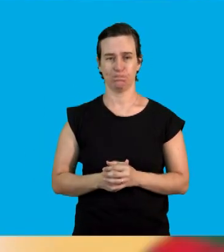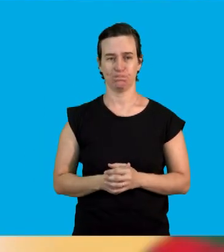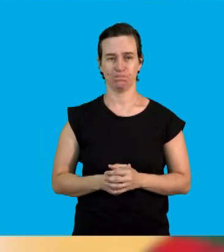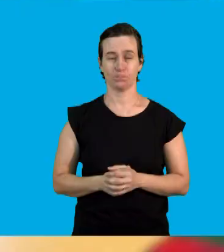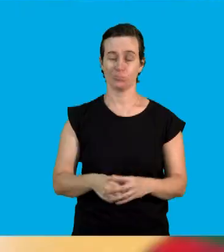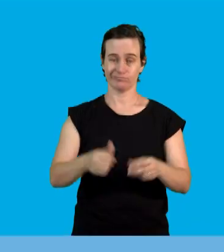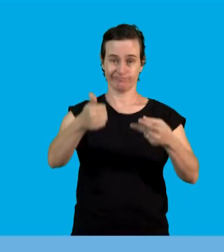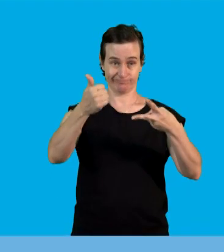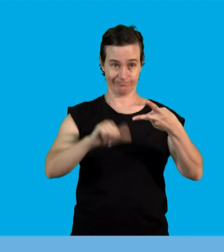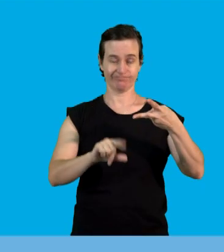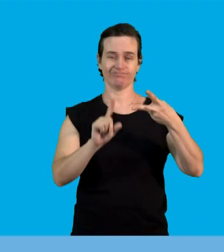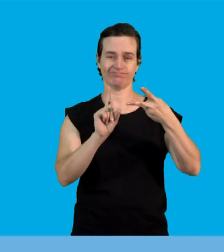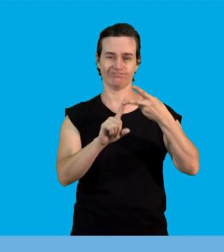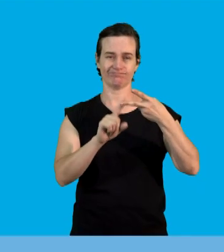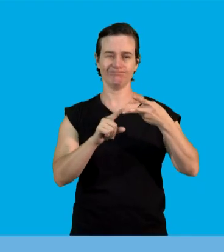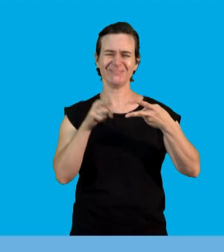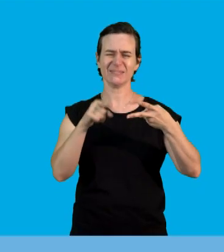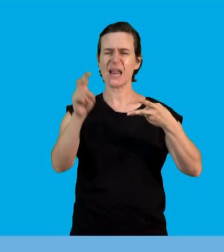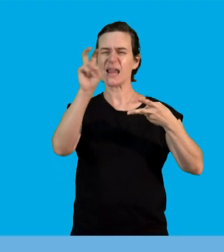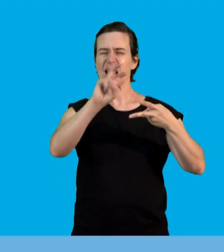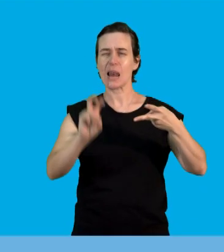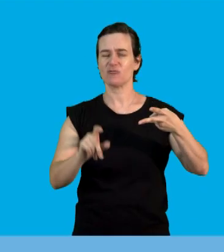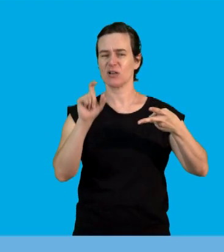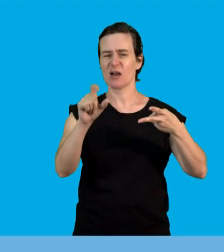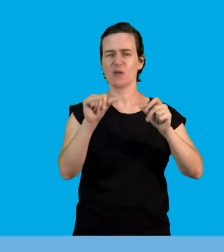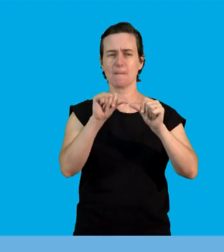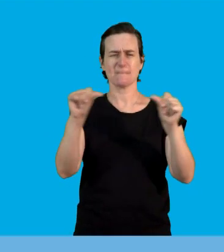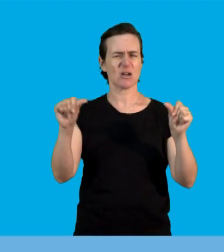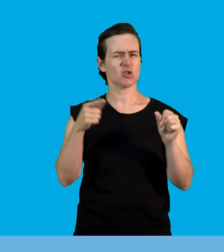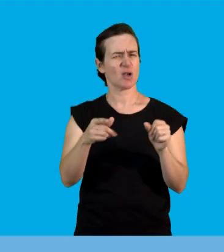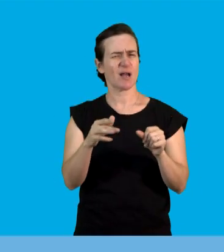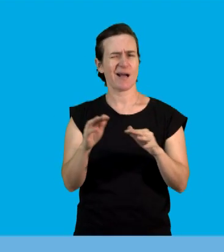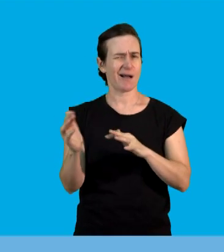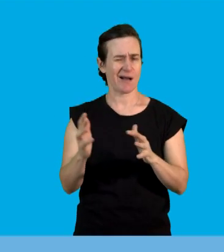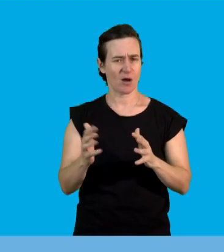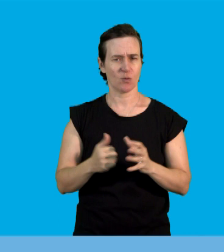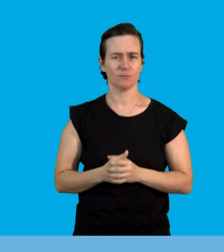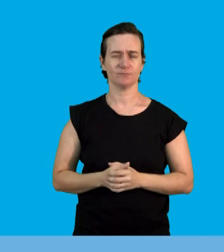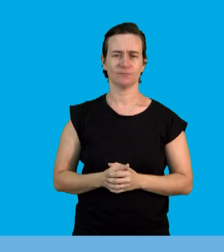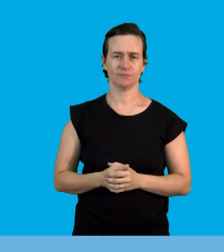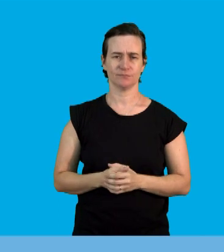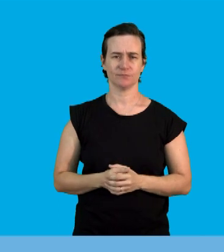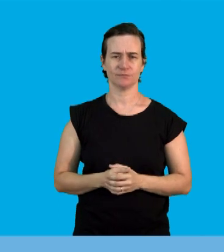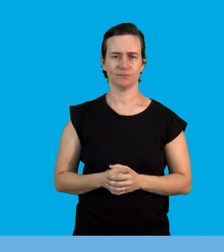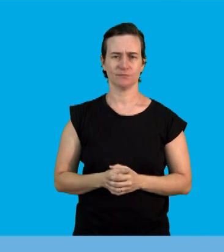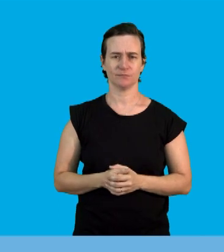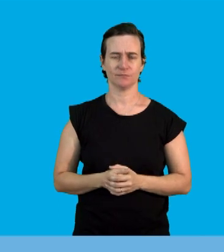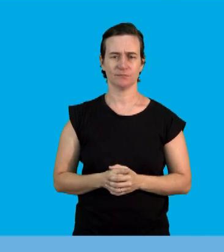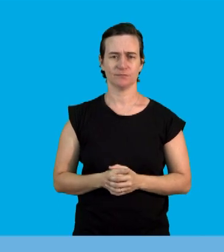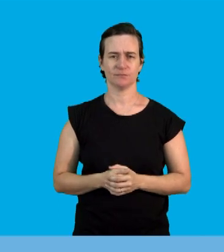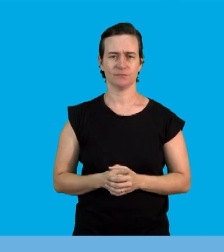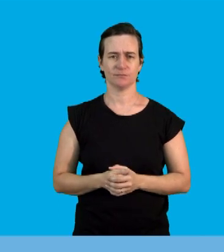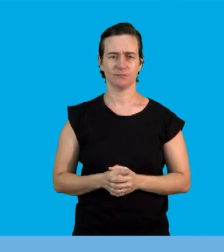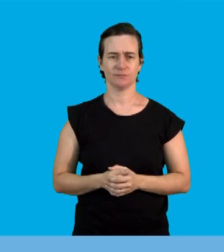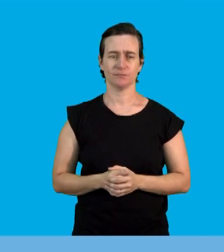Next question. Electric current is measured in. So current, the electric current, what do we use, or what